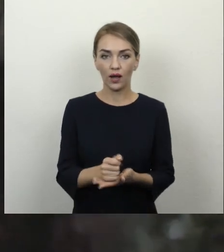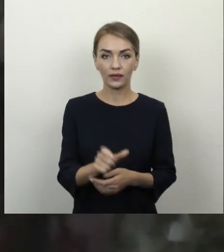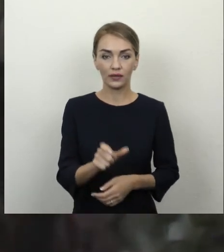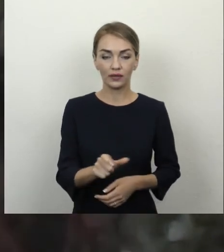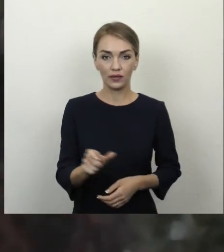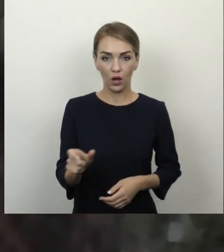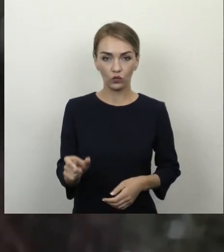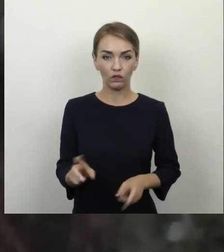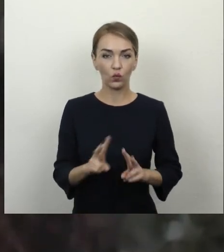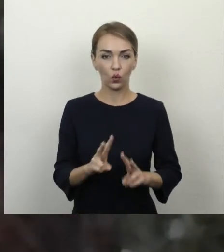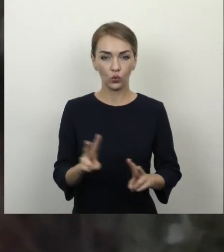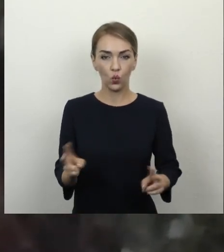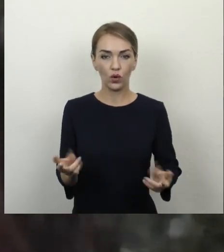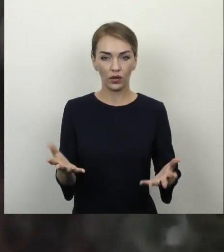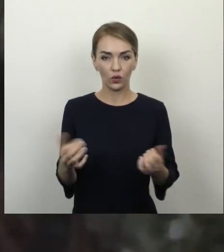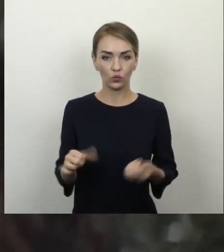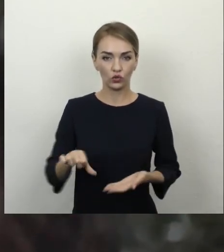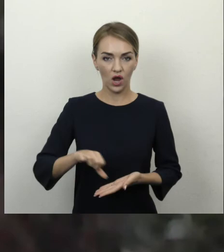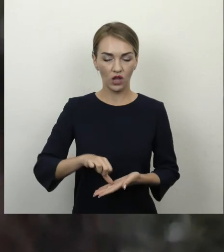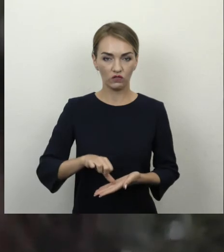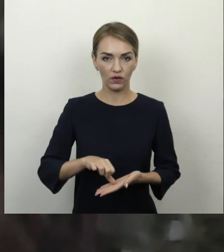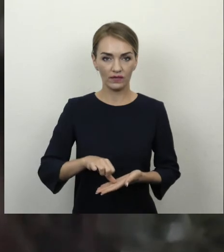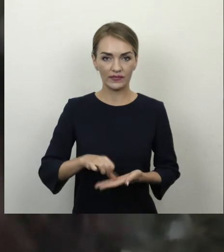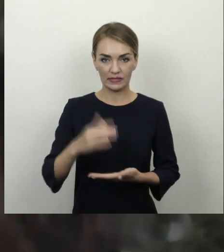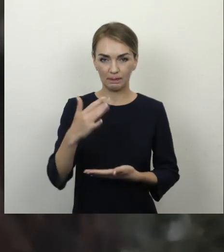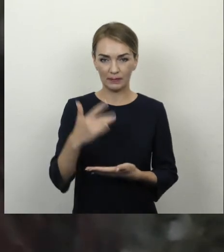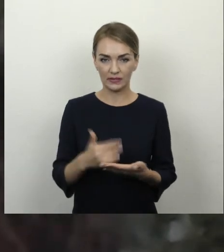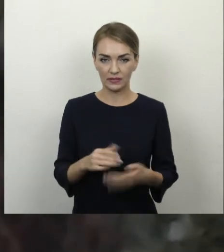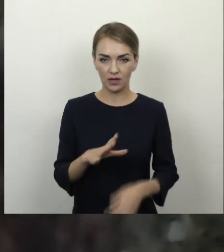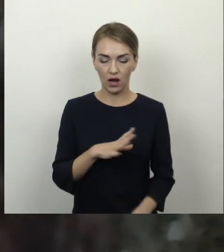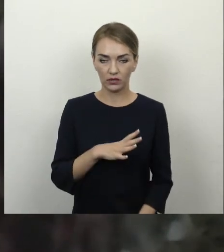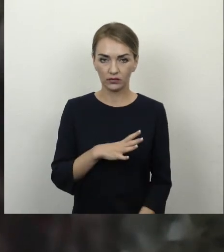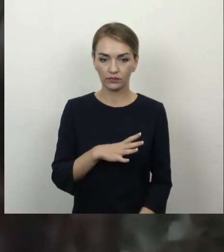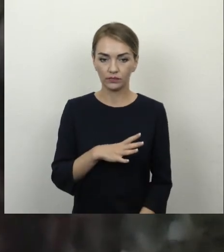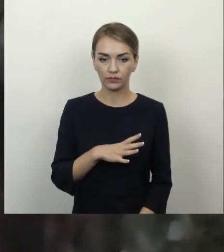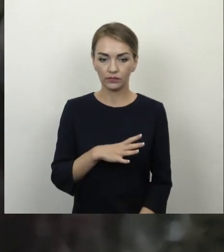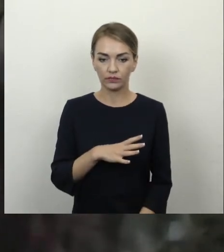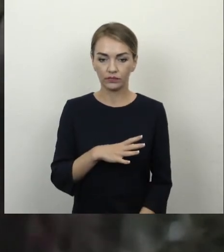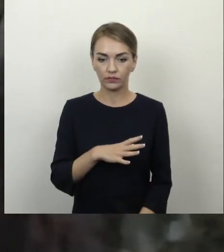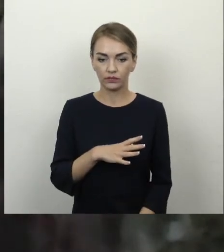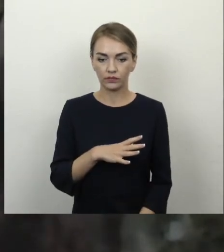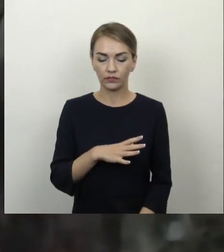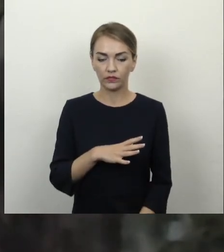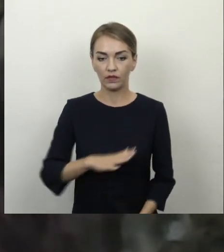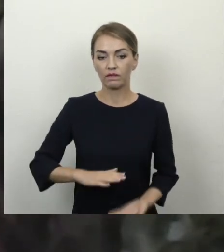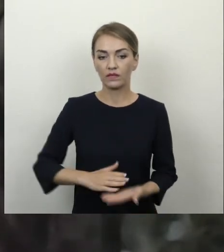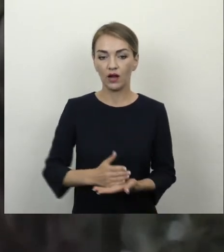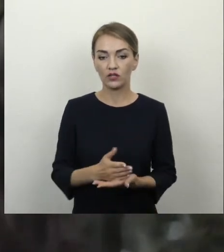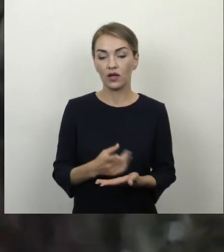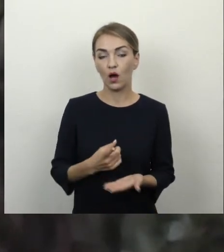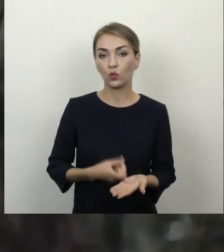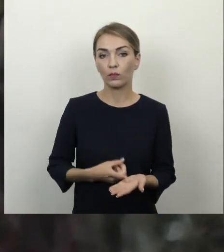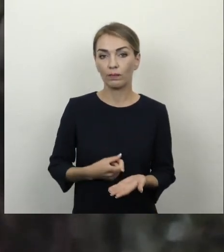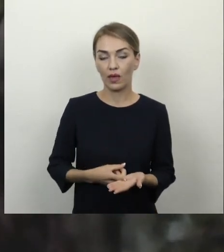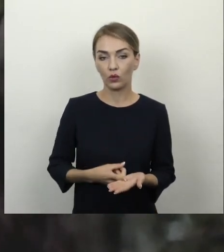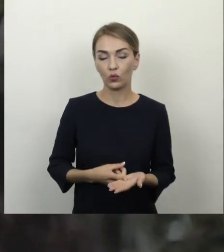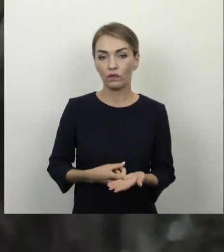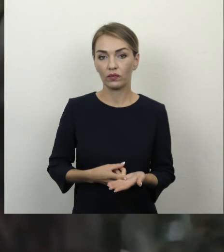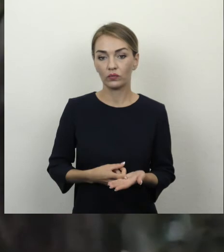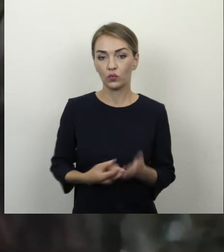its 11 candidates that were running on party lists at these